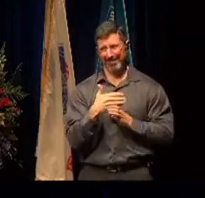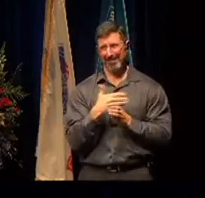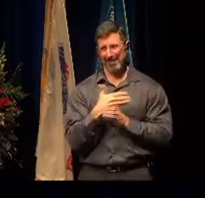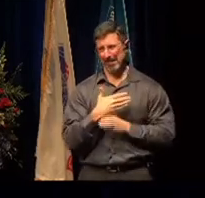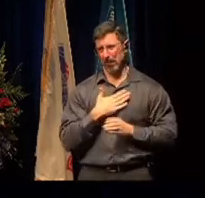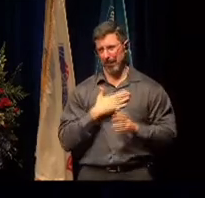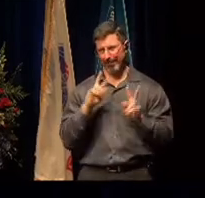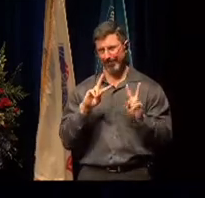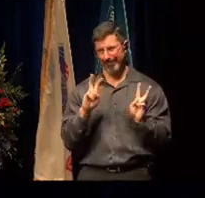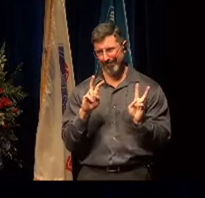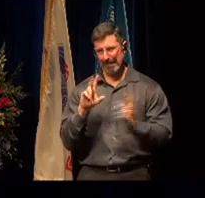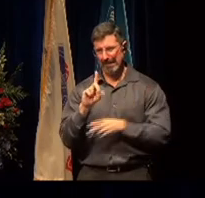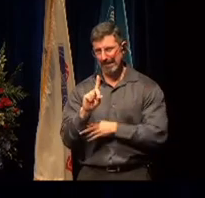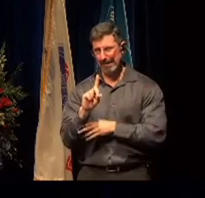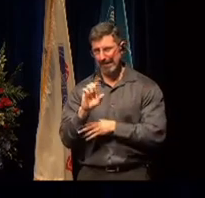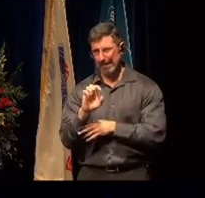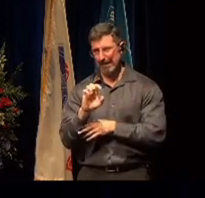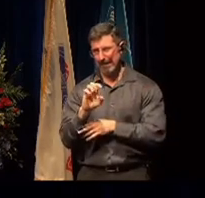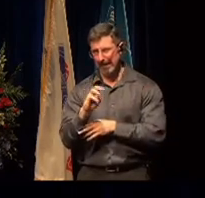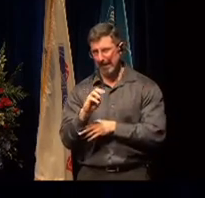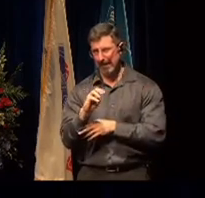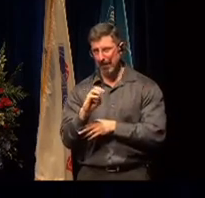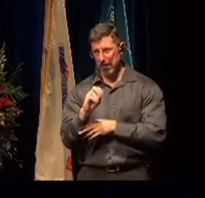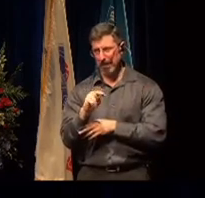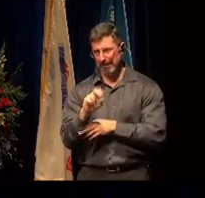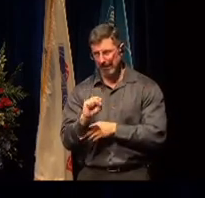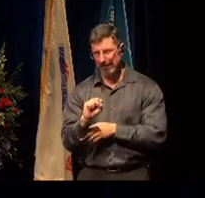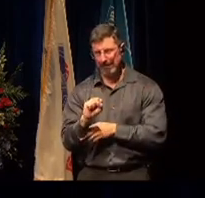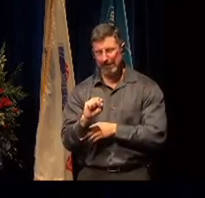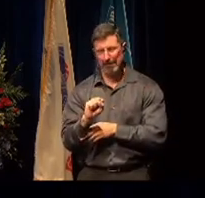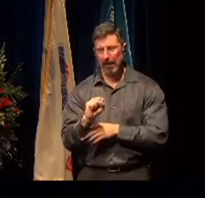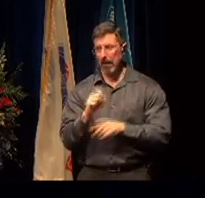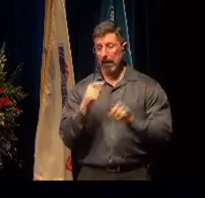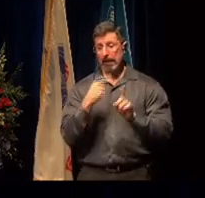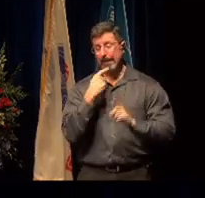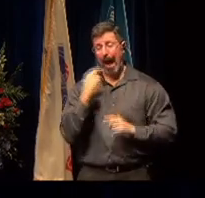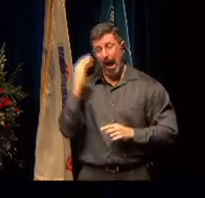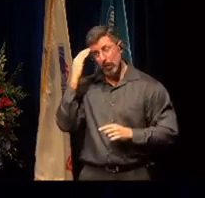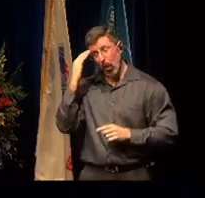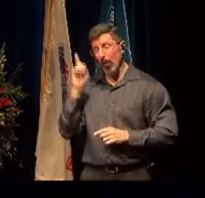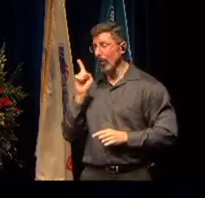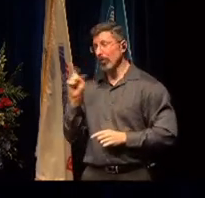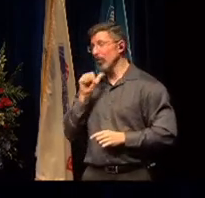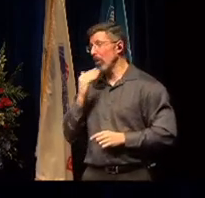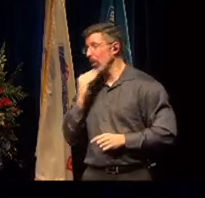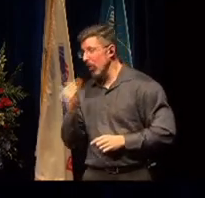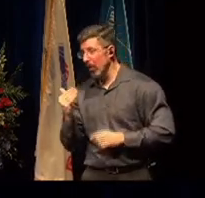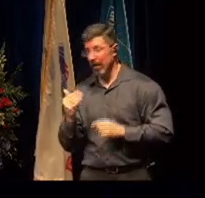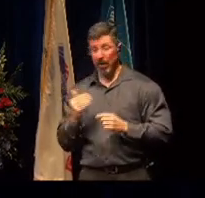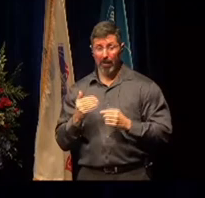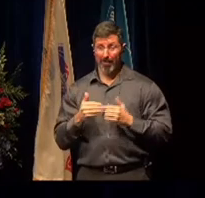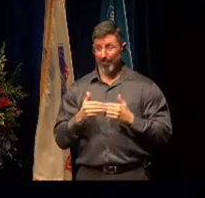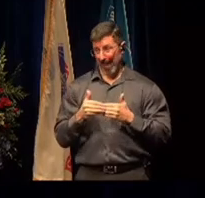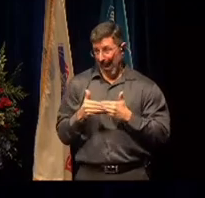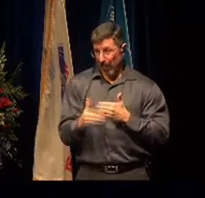He started out by saying, "I know you're not good." After that, it's hard for me to explain how the conversation went.